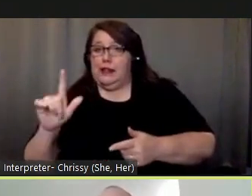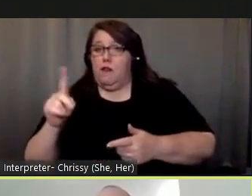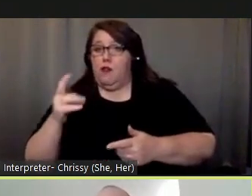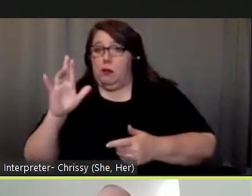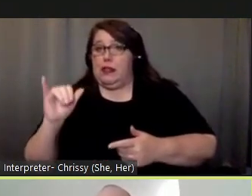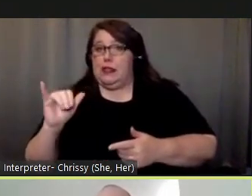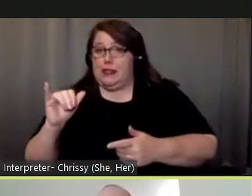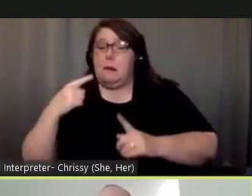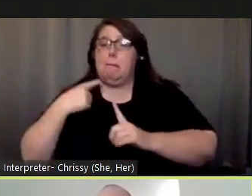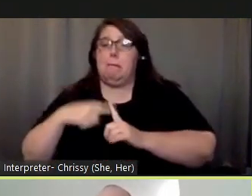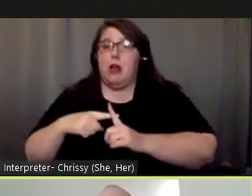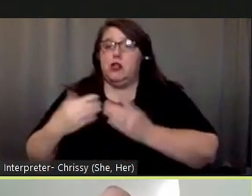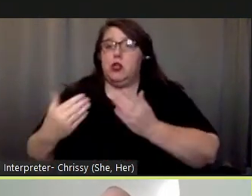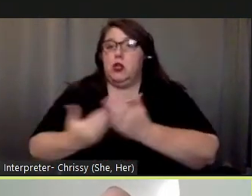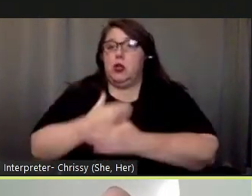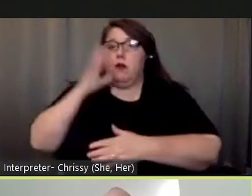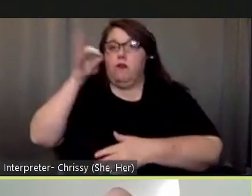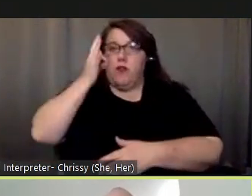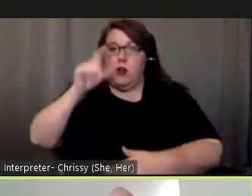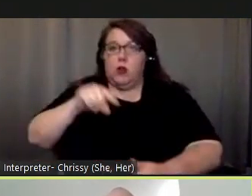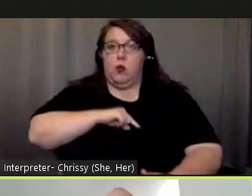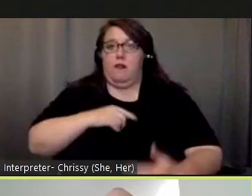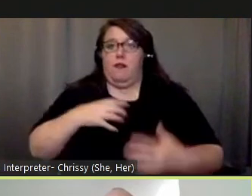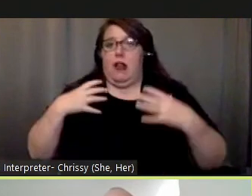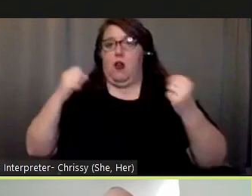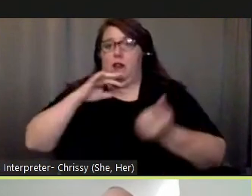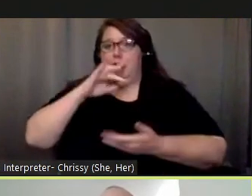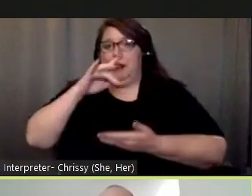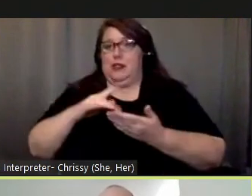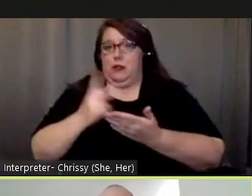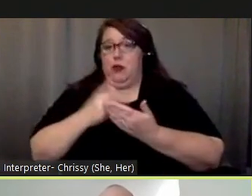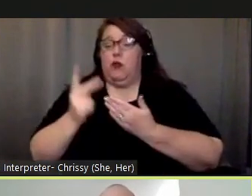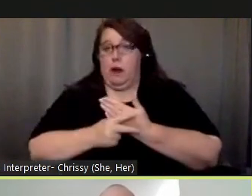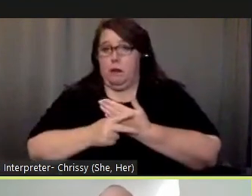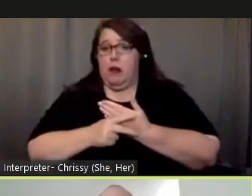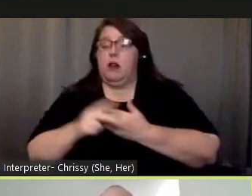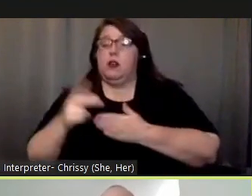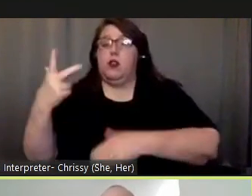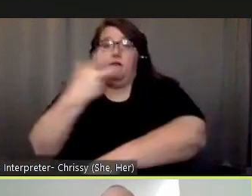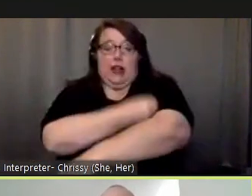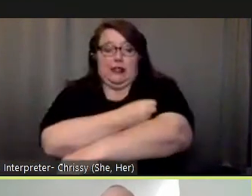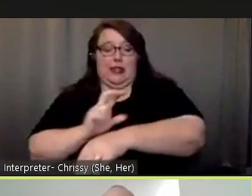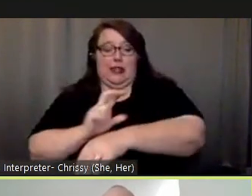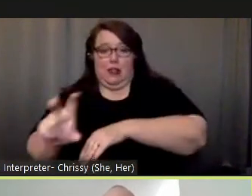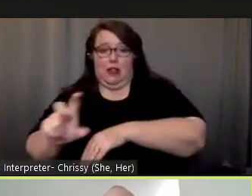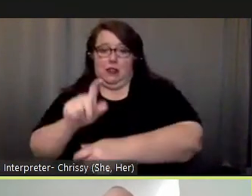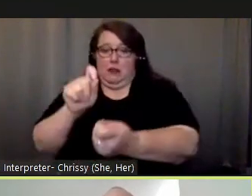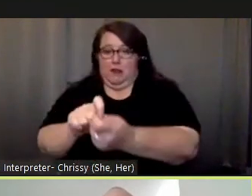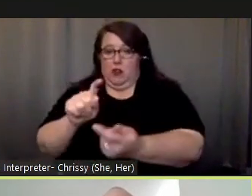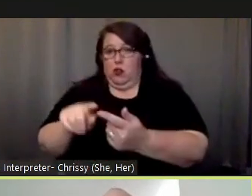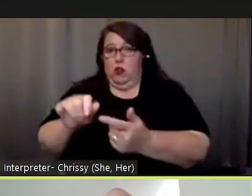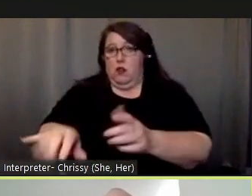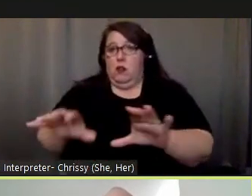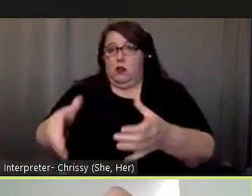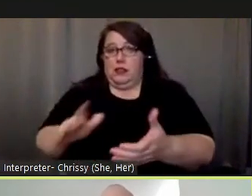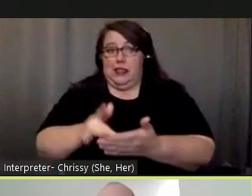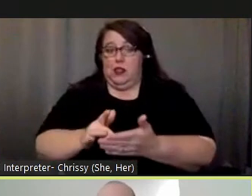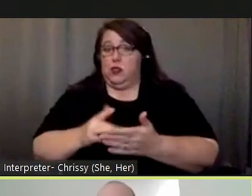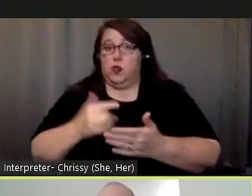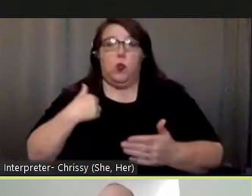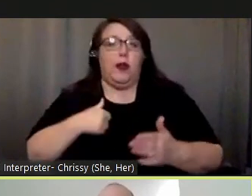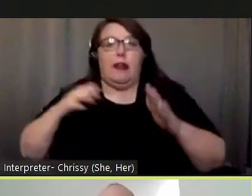new federally qualified health center program where they again are allocating vaccine directly to those federally qualified health centers. We haven't even seen